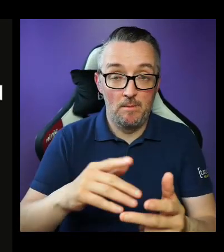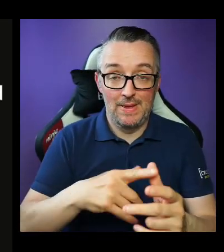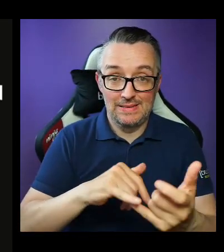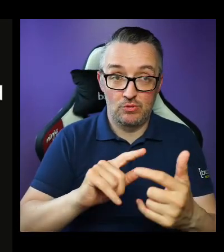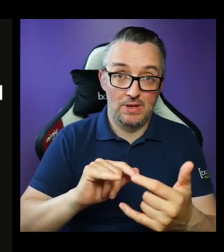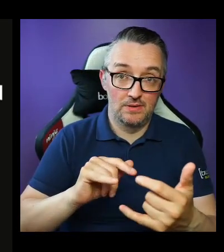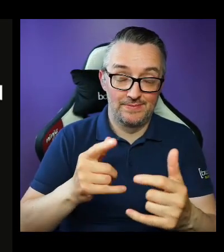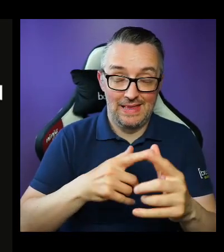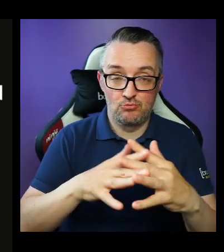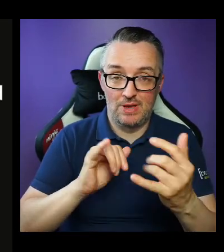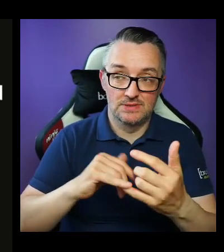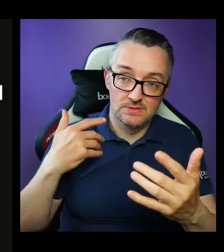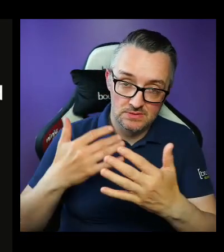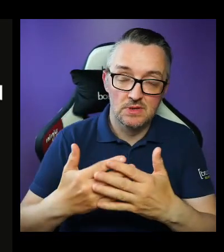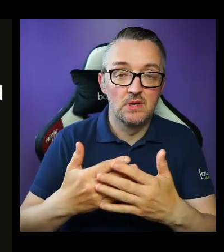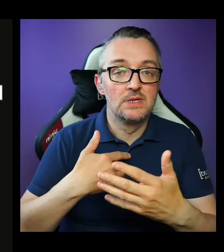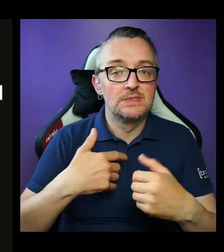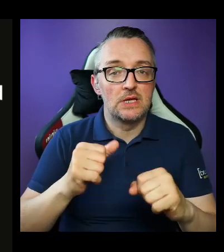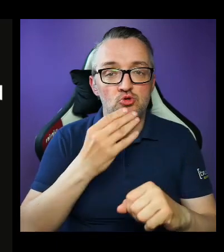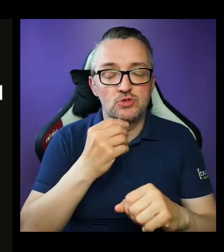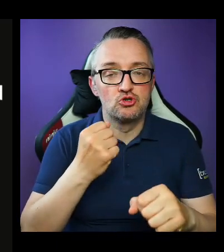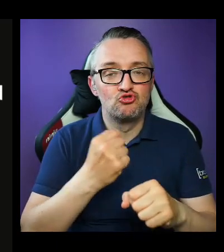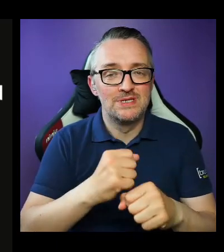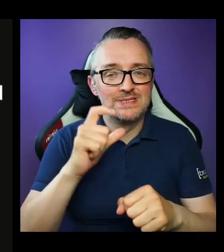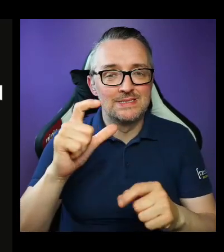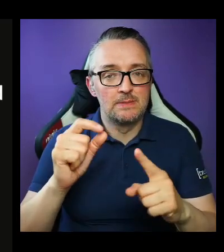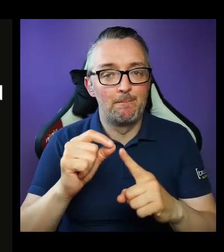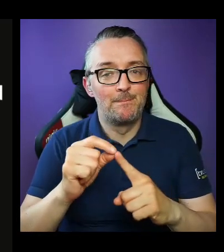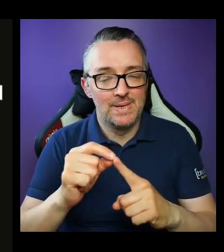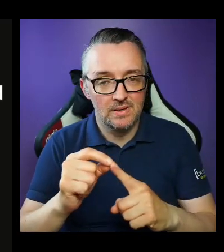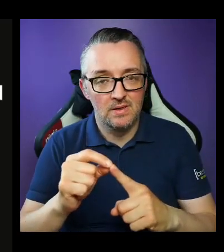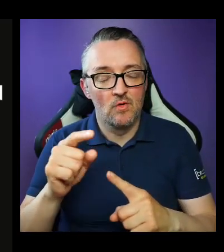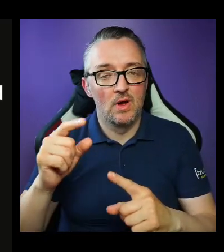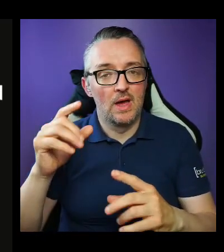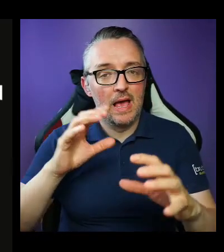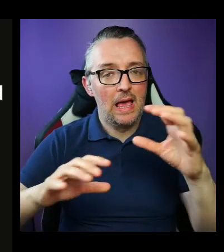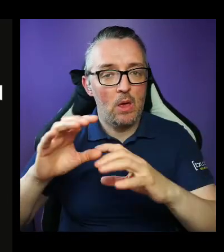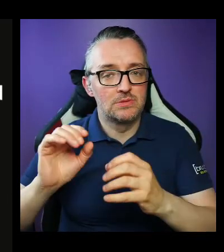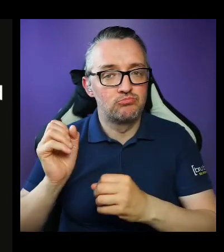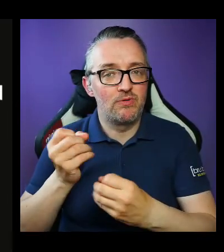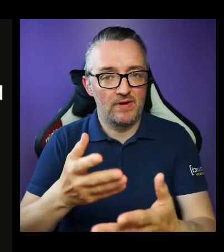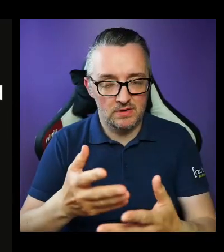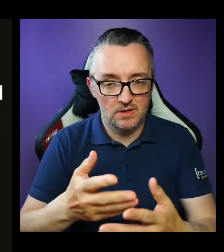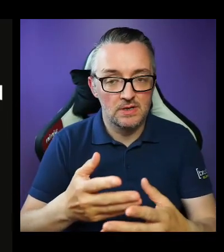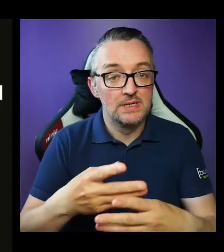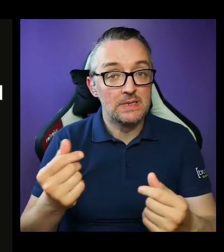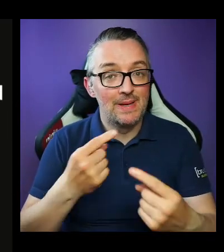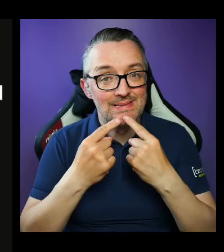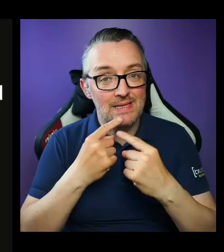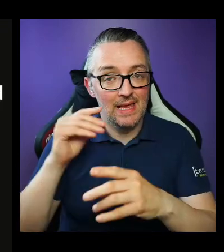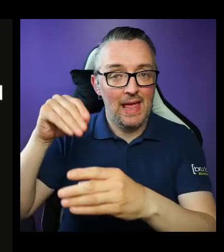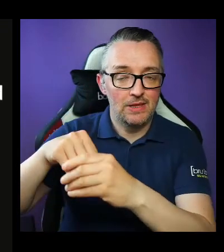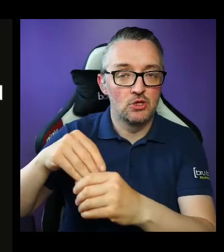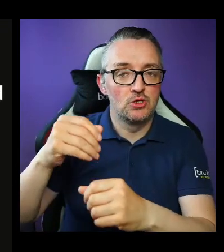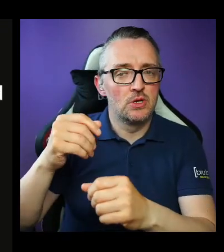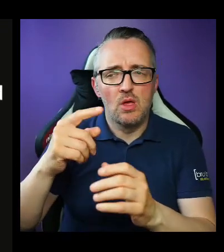actually started to use GCP as well as a cloud provider, and now we have some of our data in